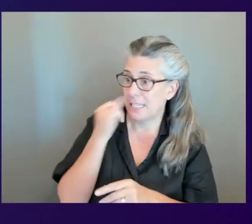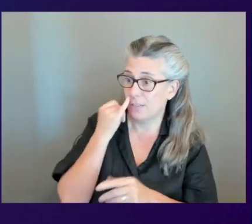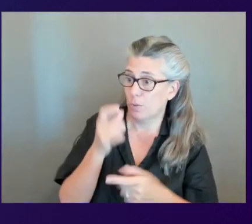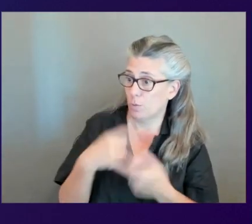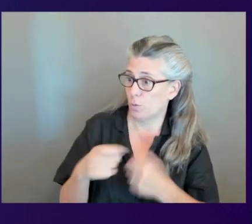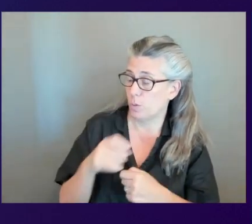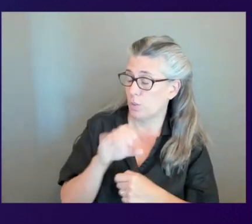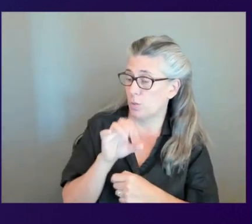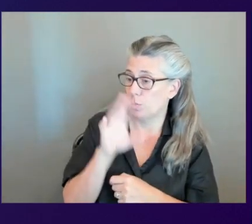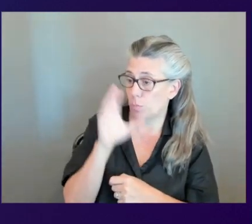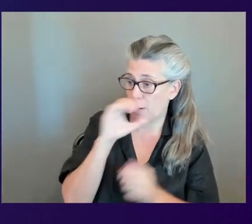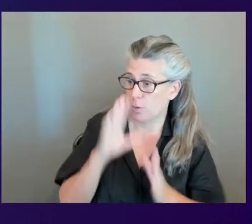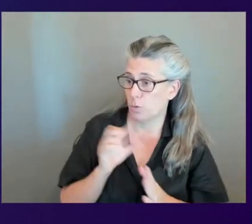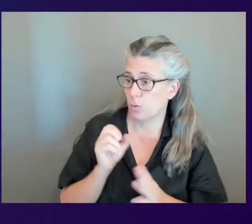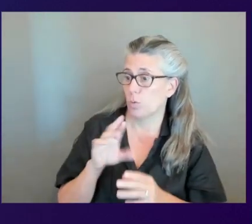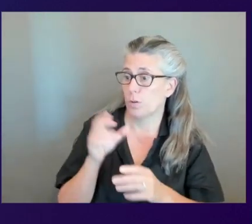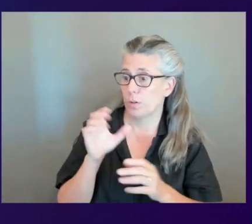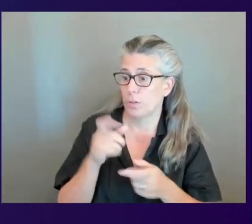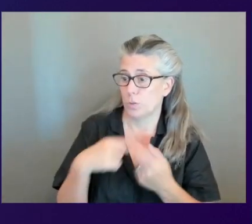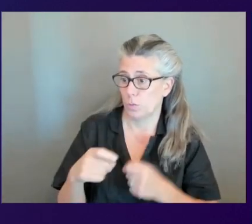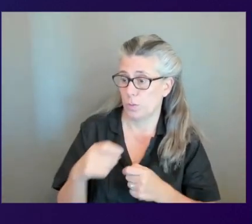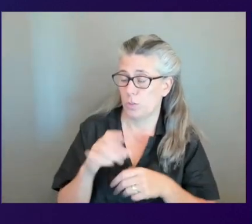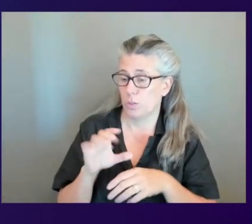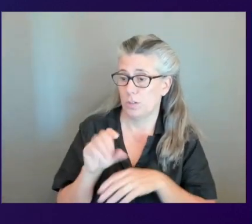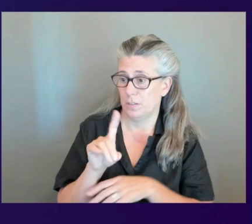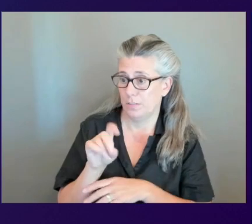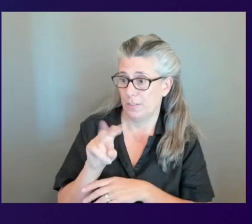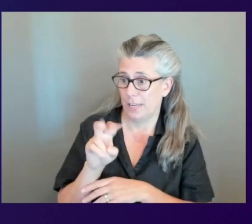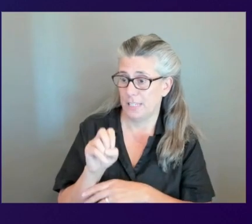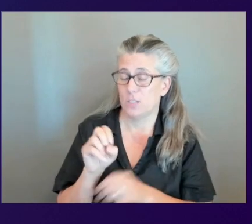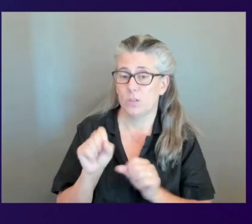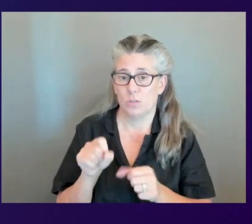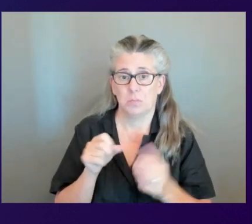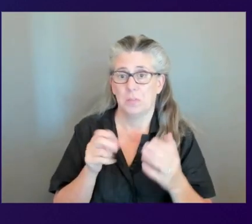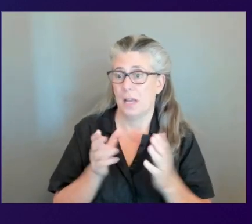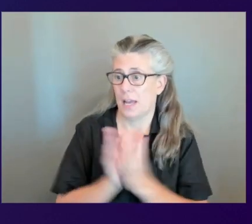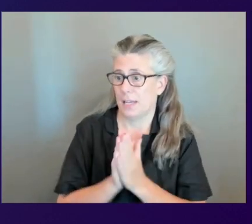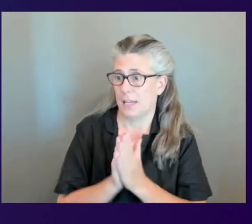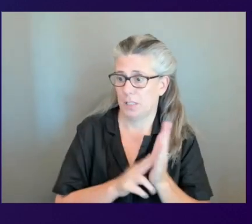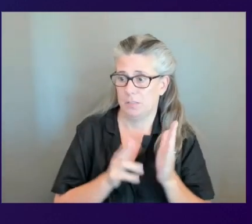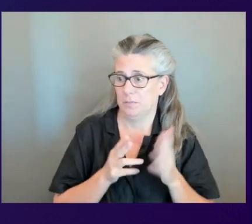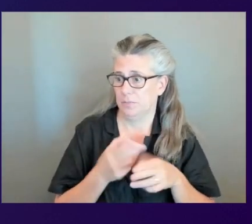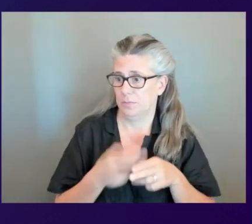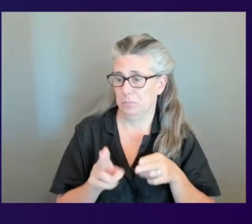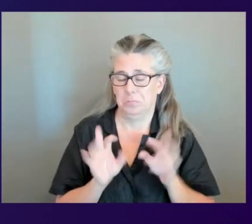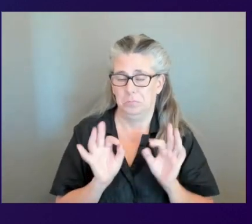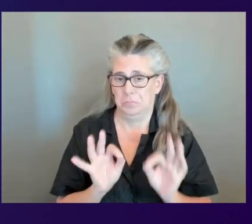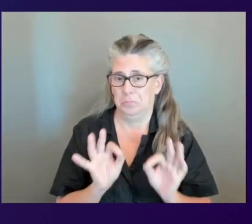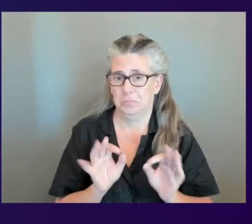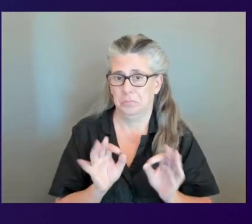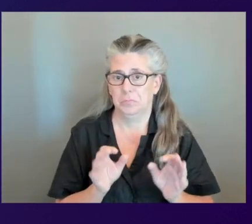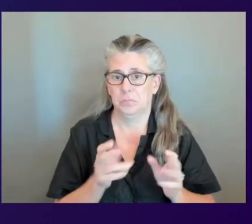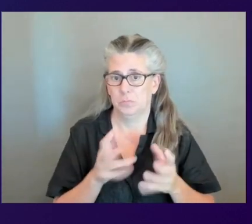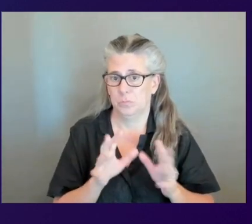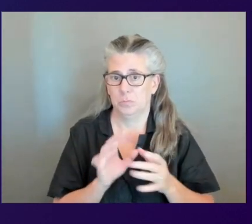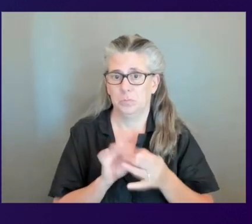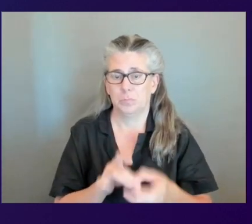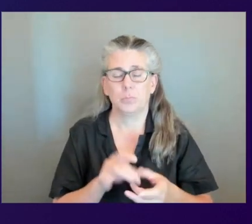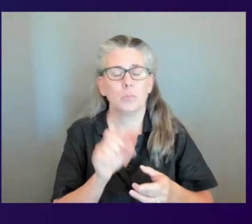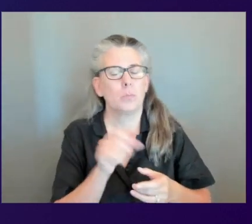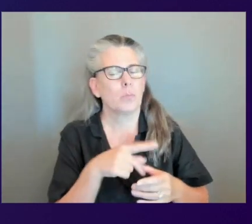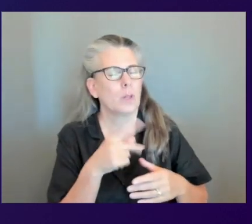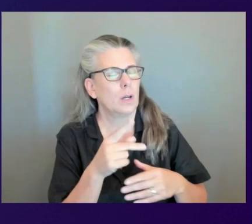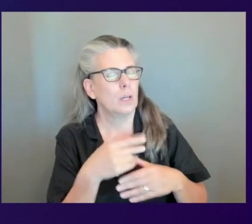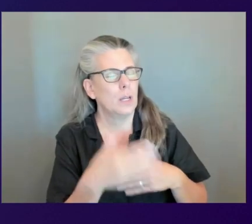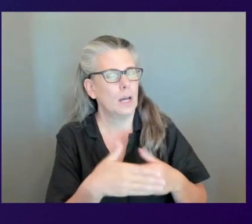extension again. Okay, speaking of devices, right? I think our next demo up is more about the types of